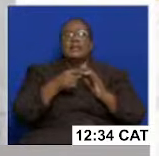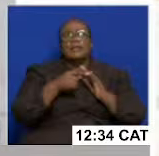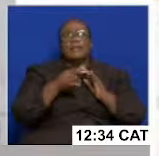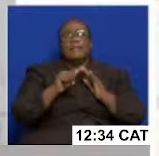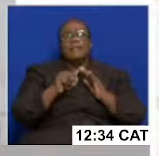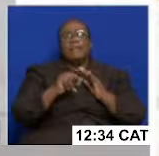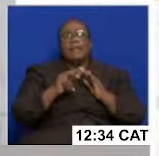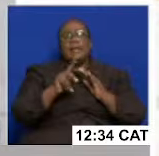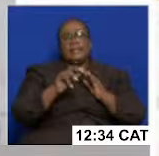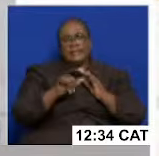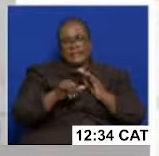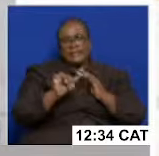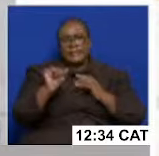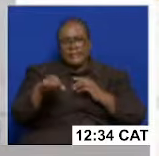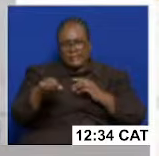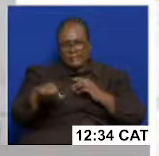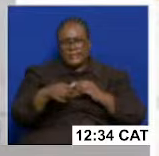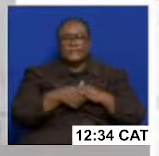yes.